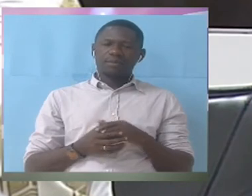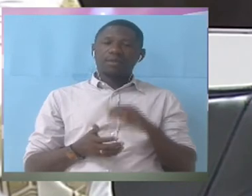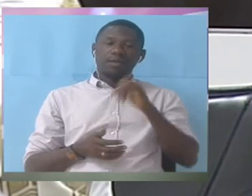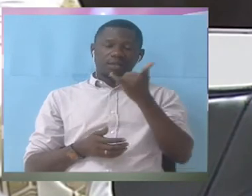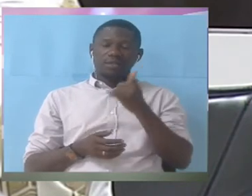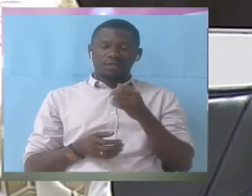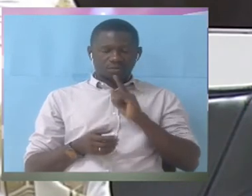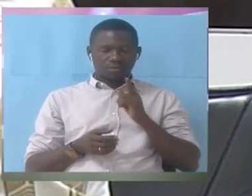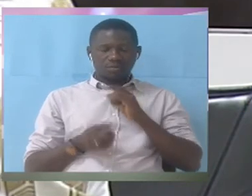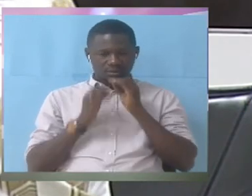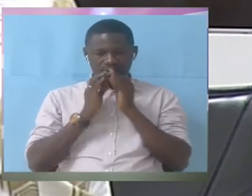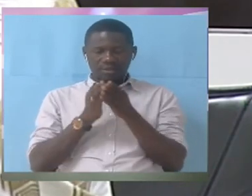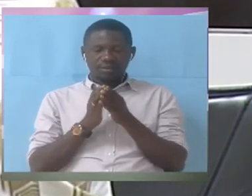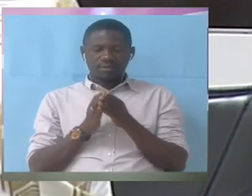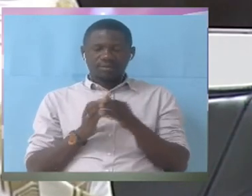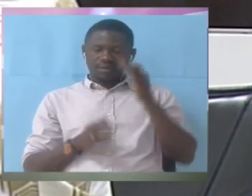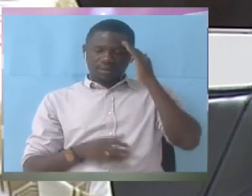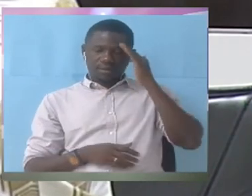you. Continue.